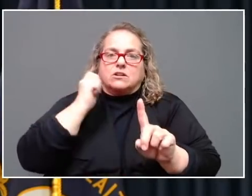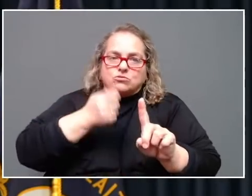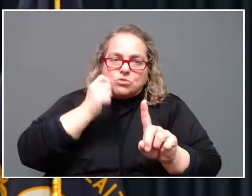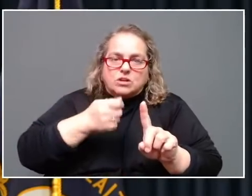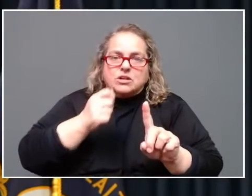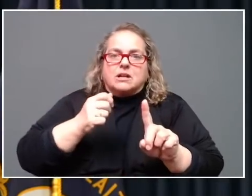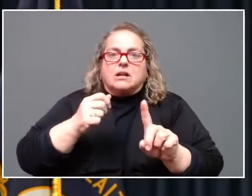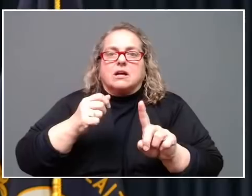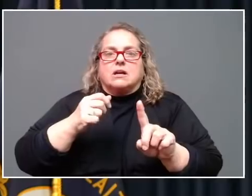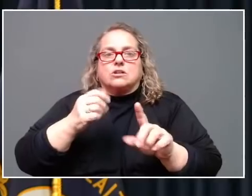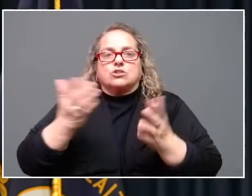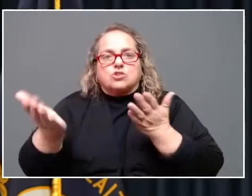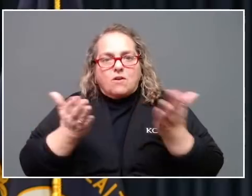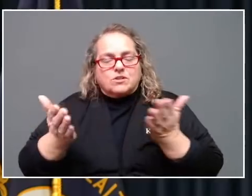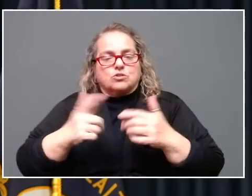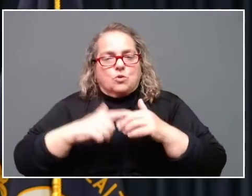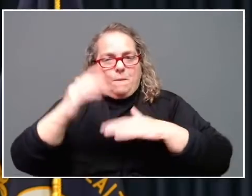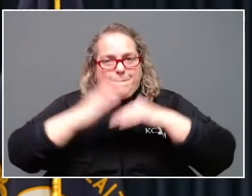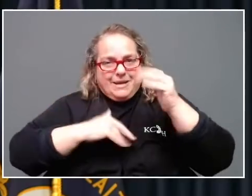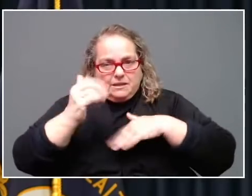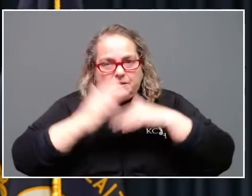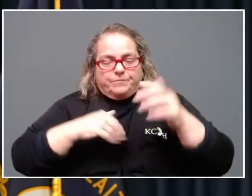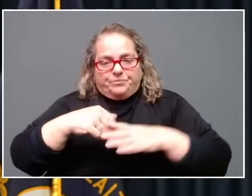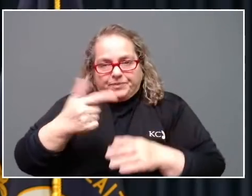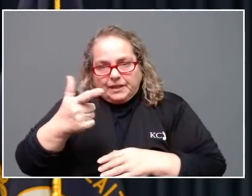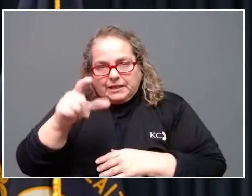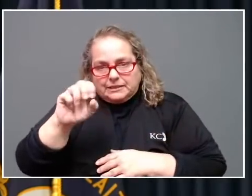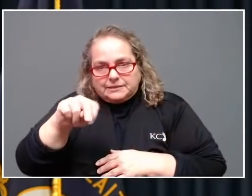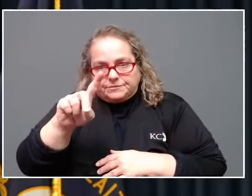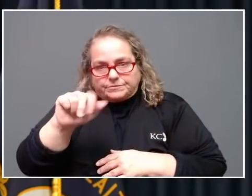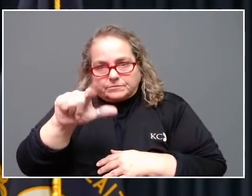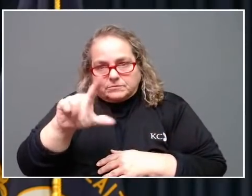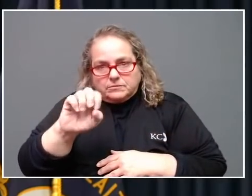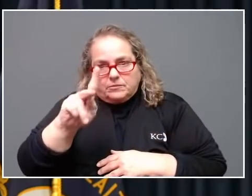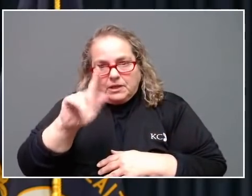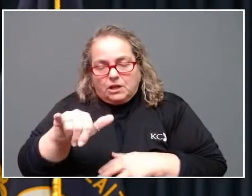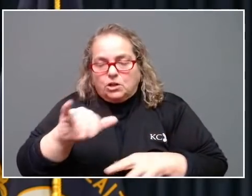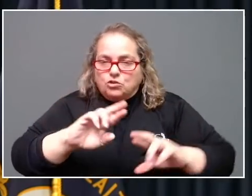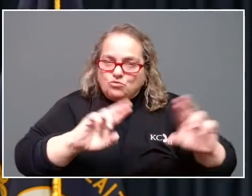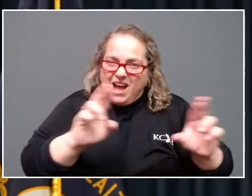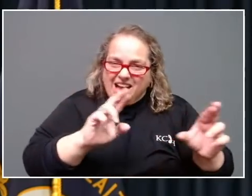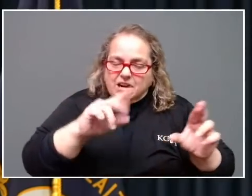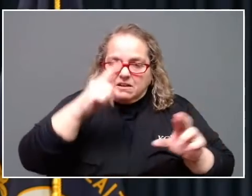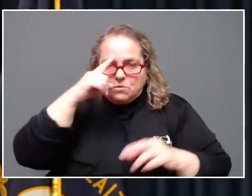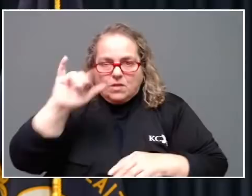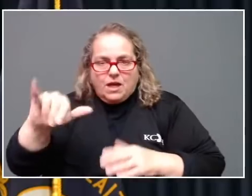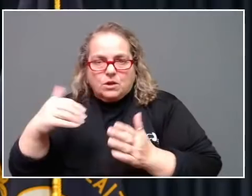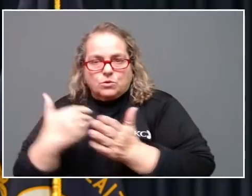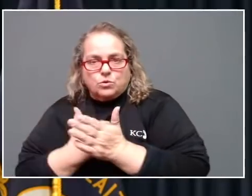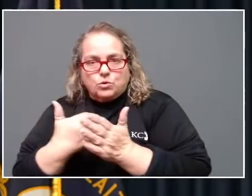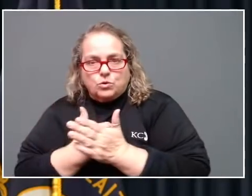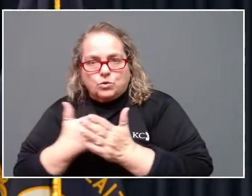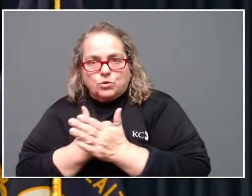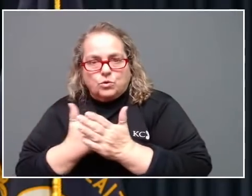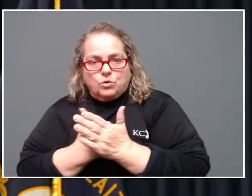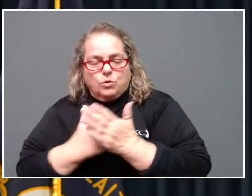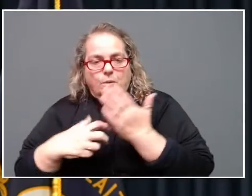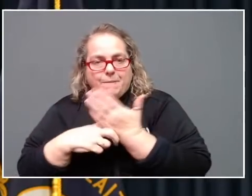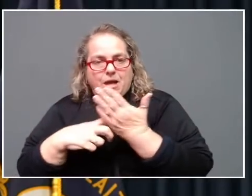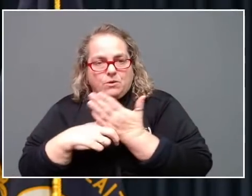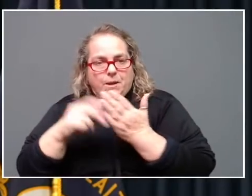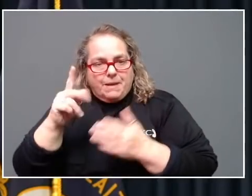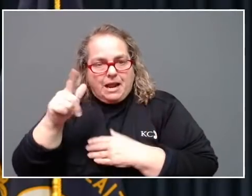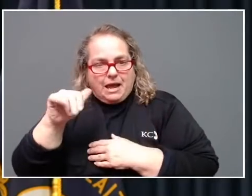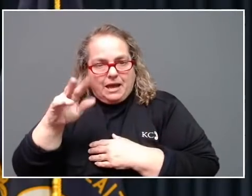facility to be constructed in Glendale, Kentucky. This is a cutting-edge, flexible facility designed to meet